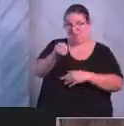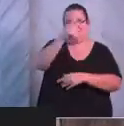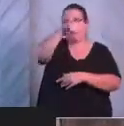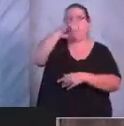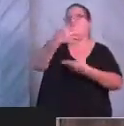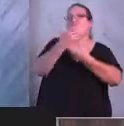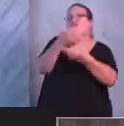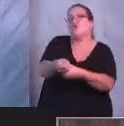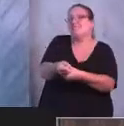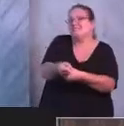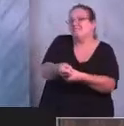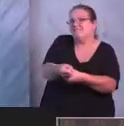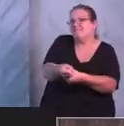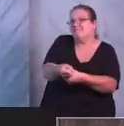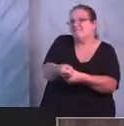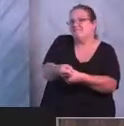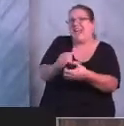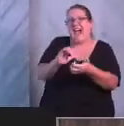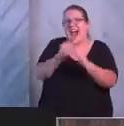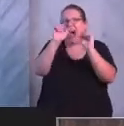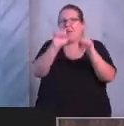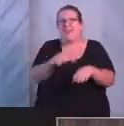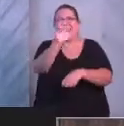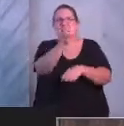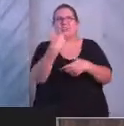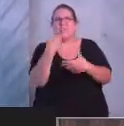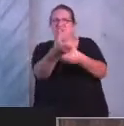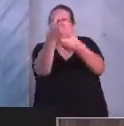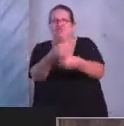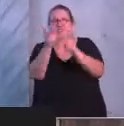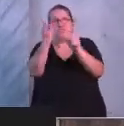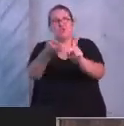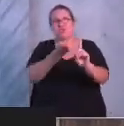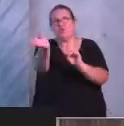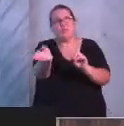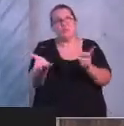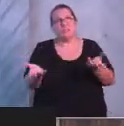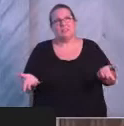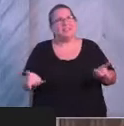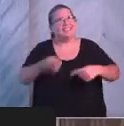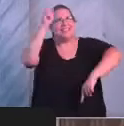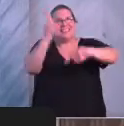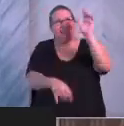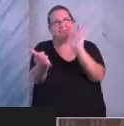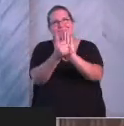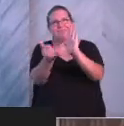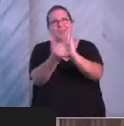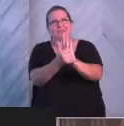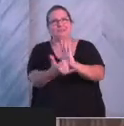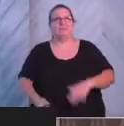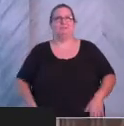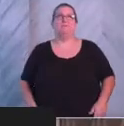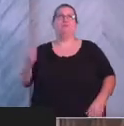trust. How can you have the trust of somebody that you're suing? You can't. Thank